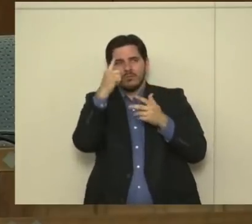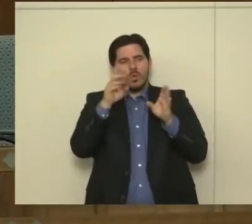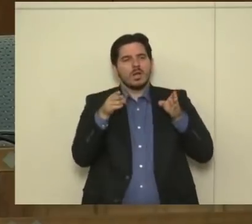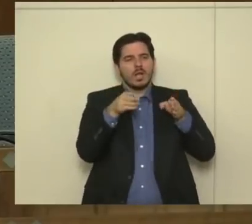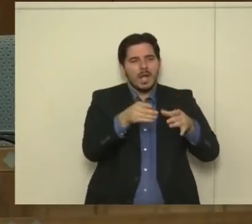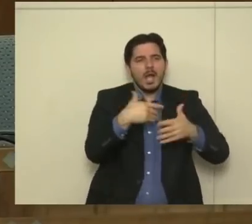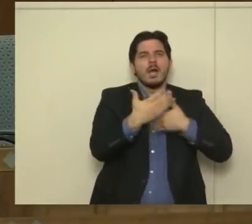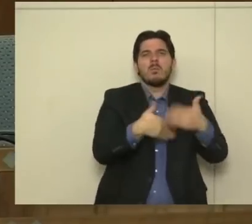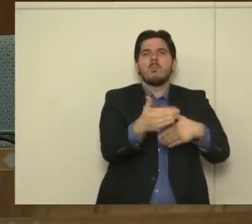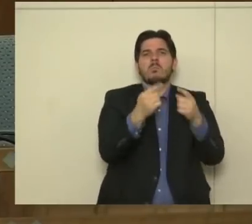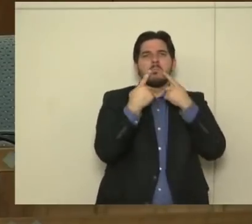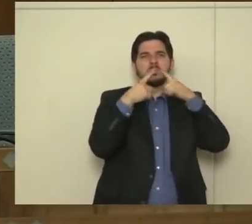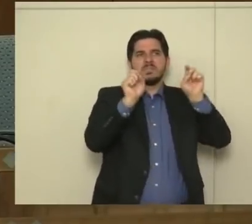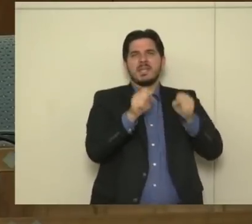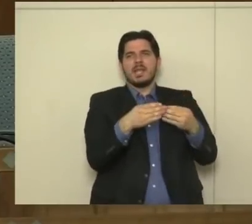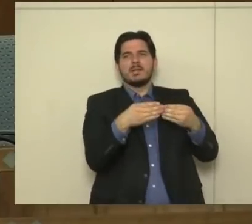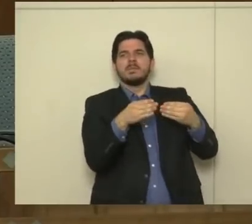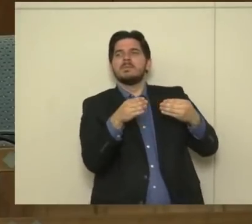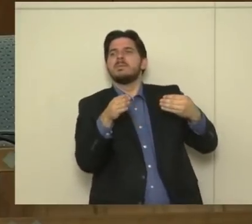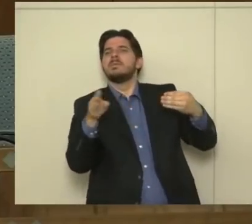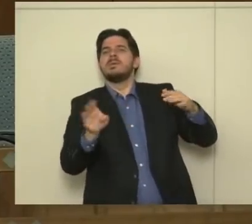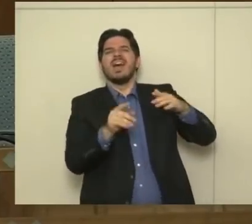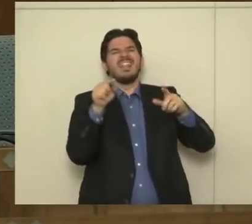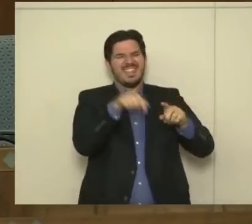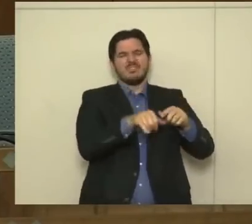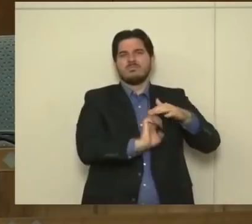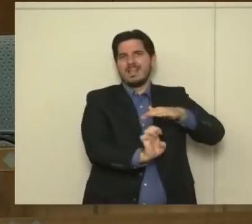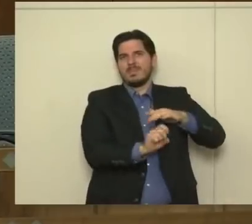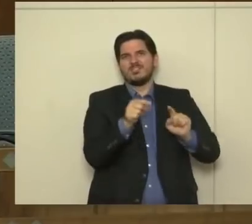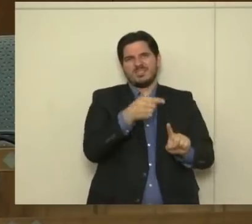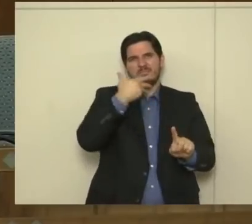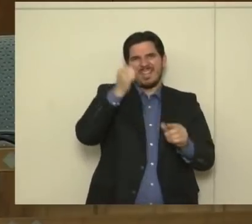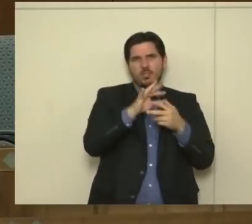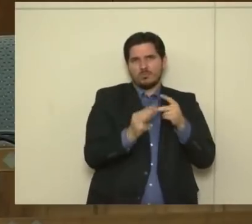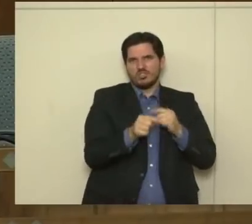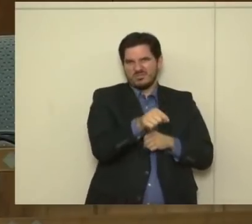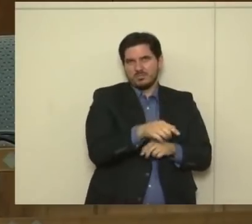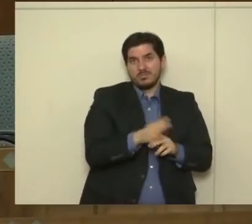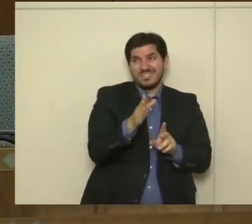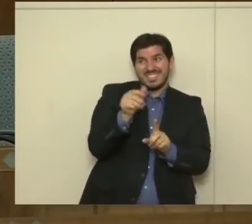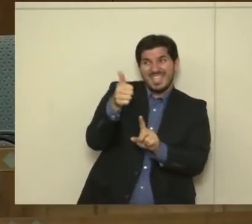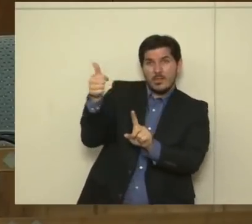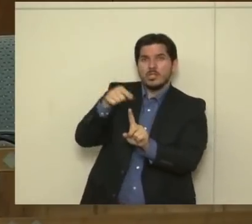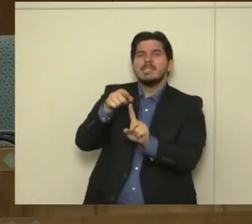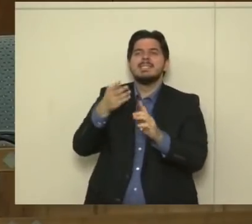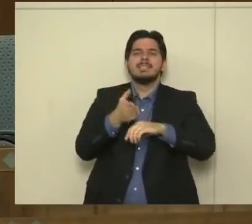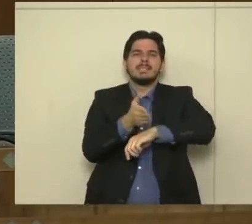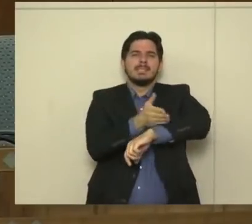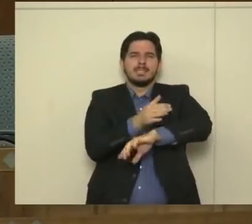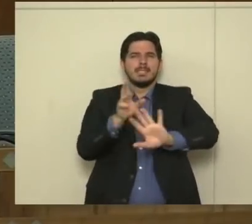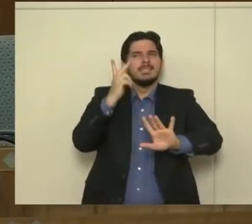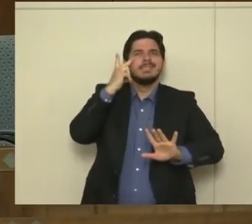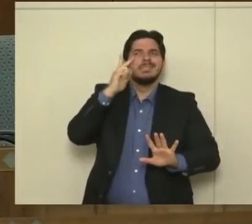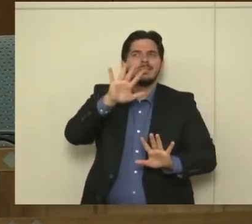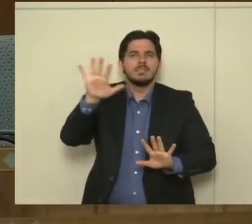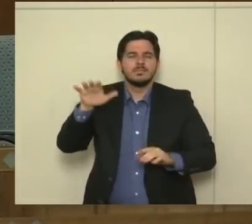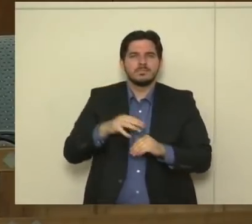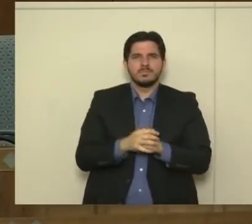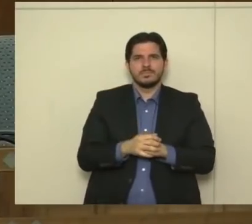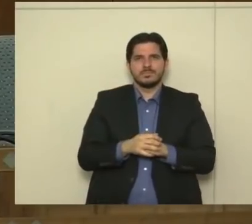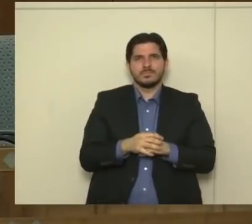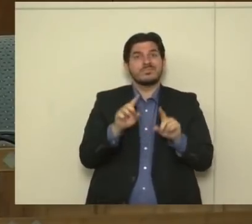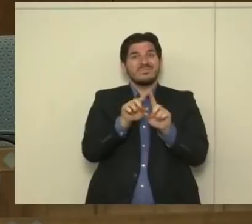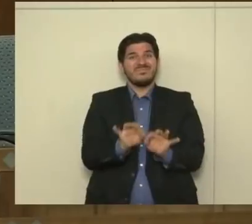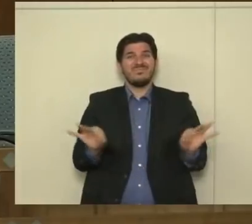on do we have numbers? I already said we're not going to use the numbers to get in as the numbers to get out, because we want this to